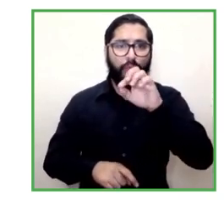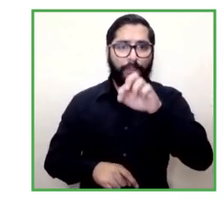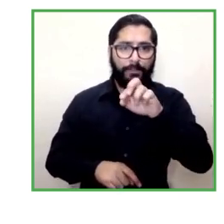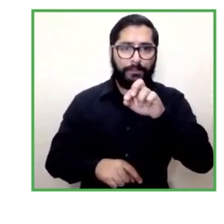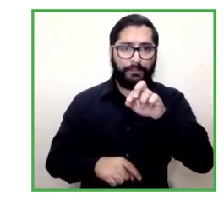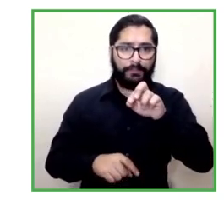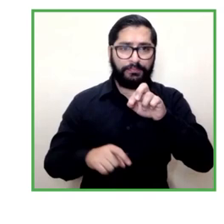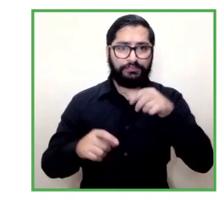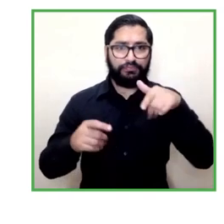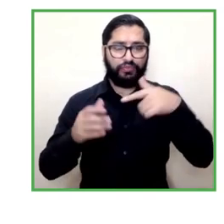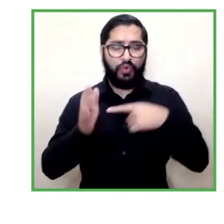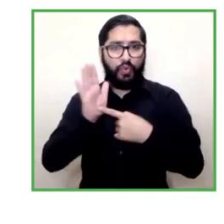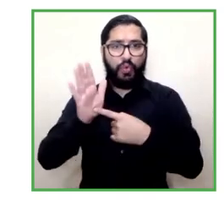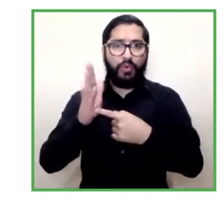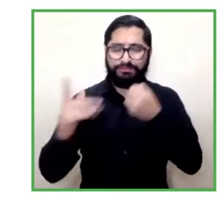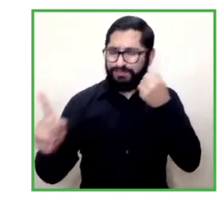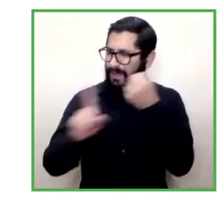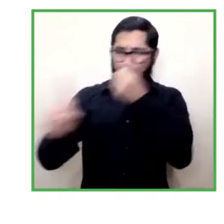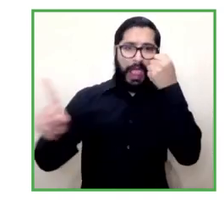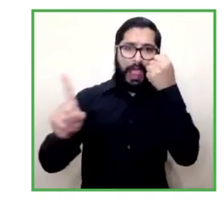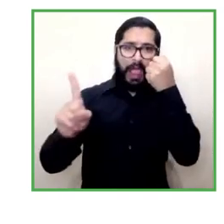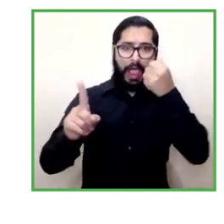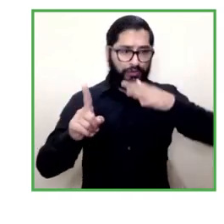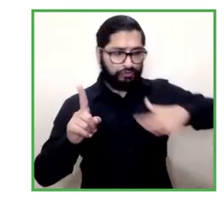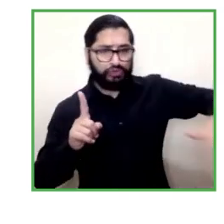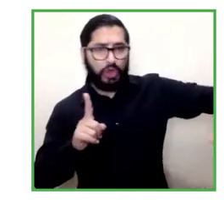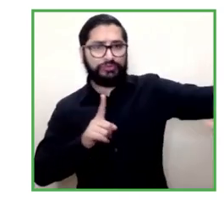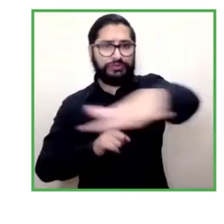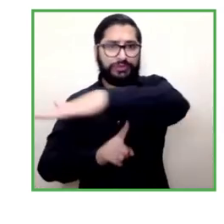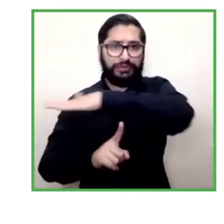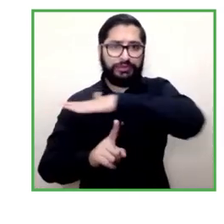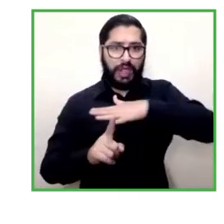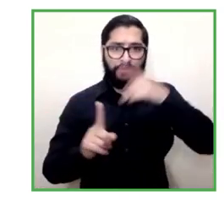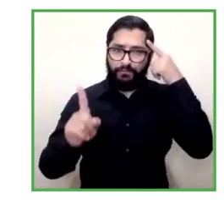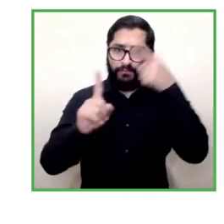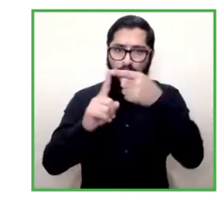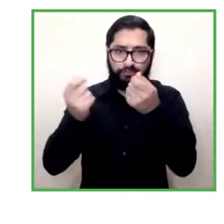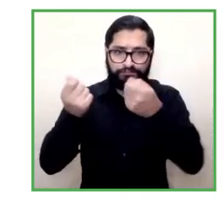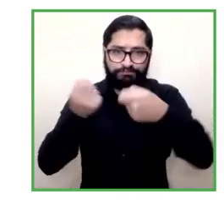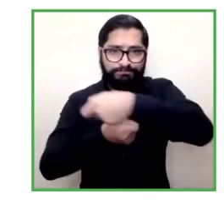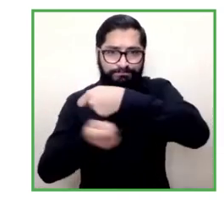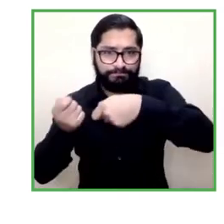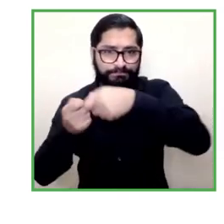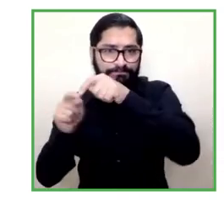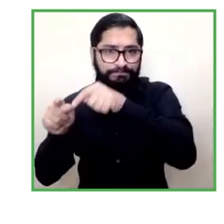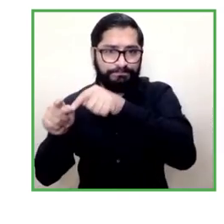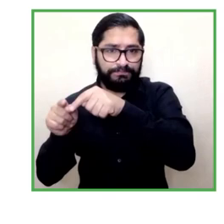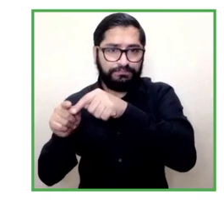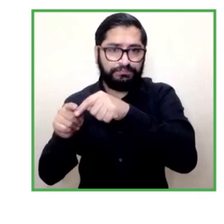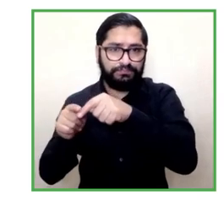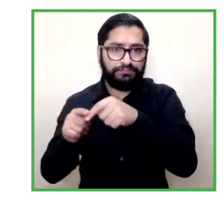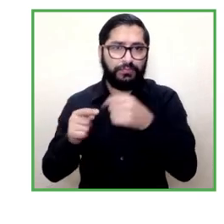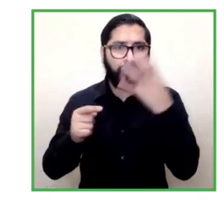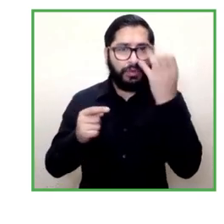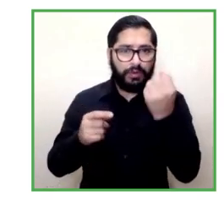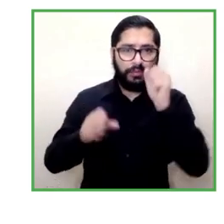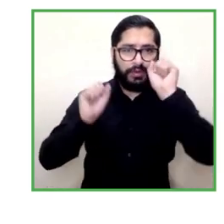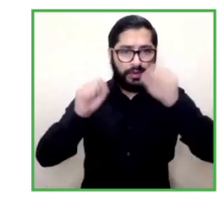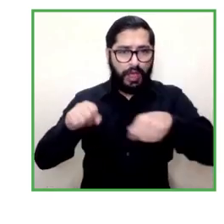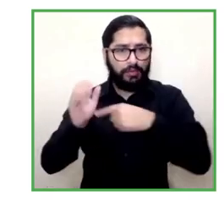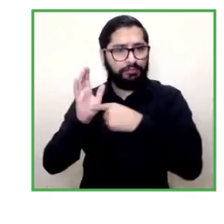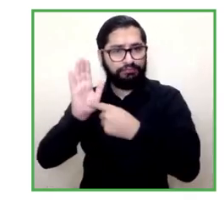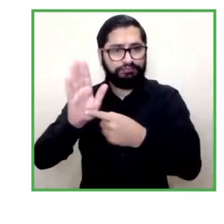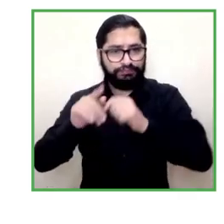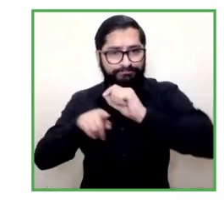can have a social impact, but also have profitable that is sustainable and can grow and can generate incomes for